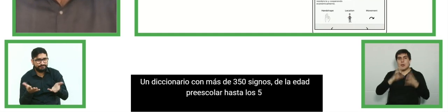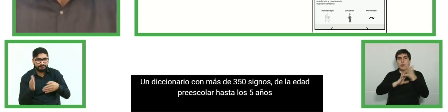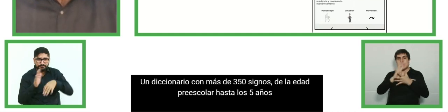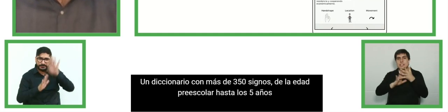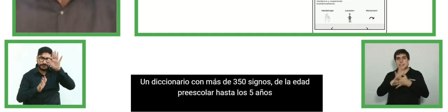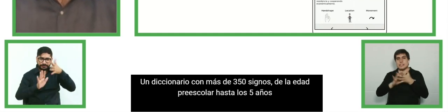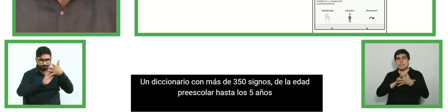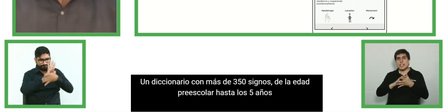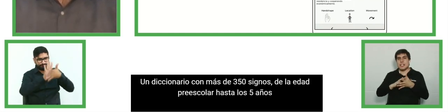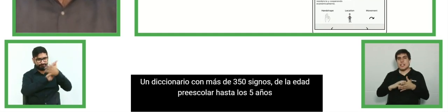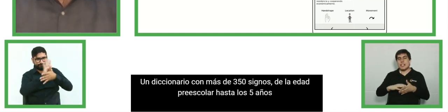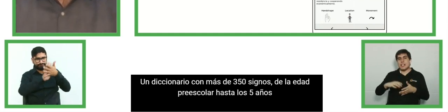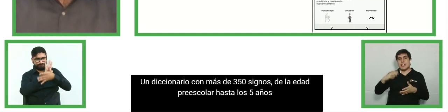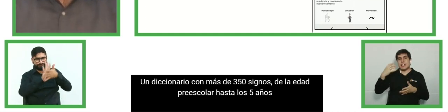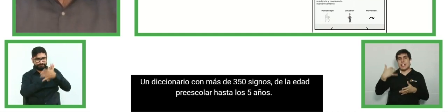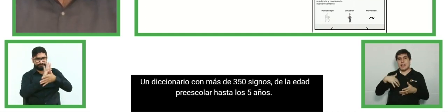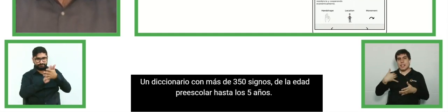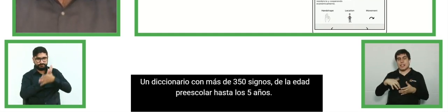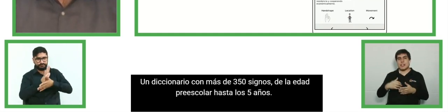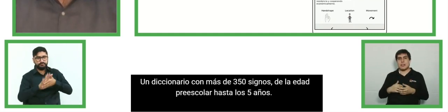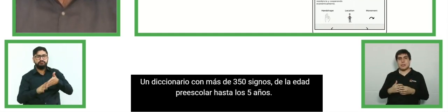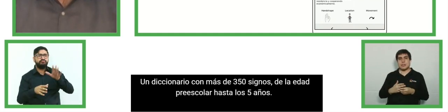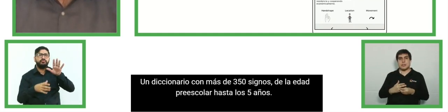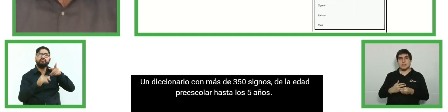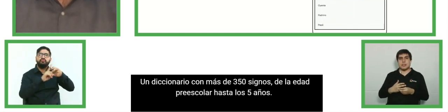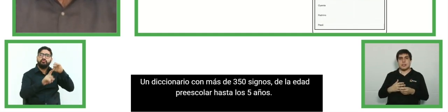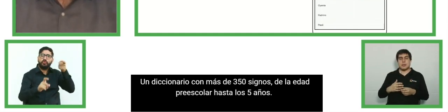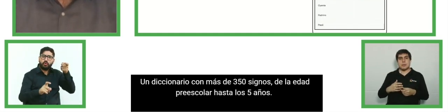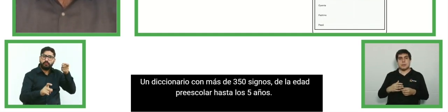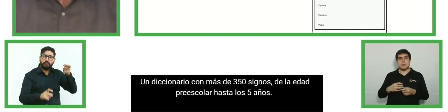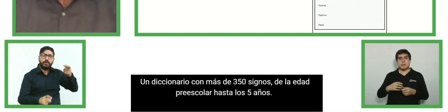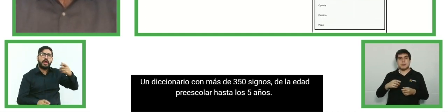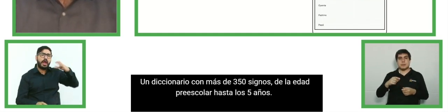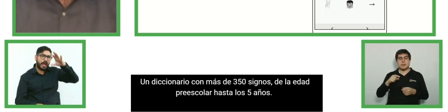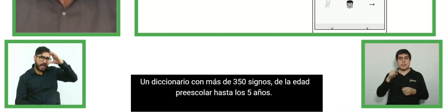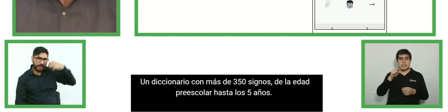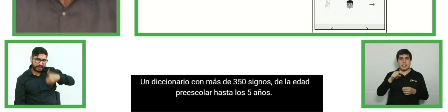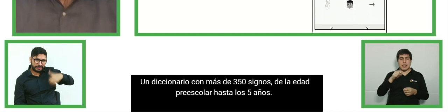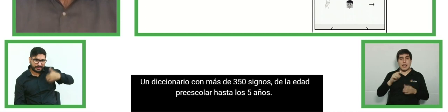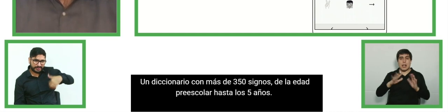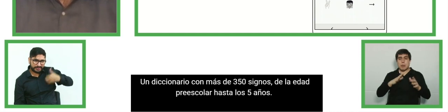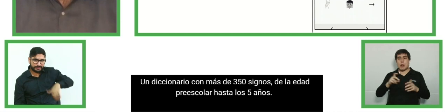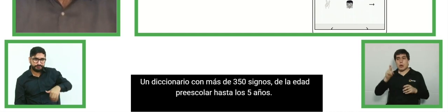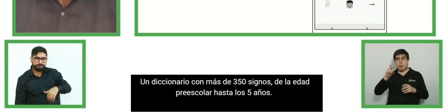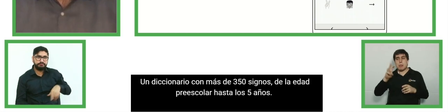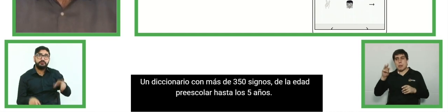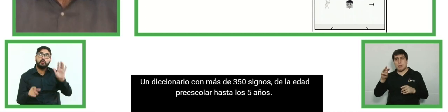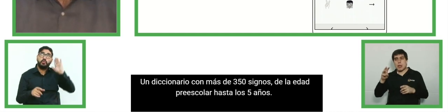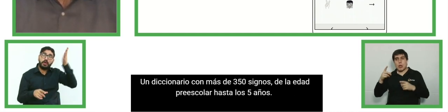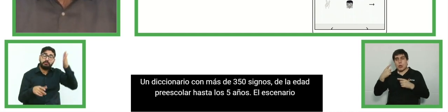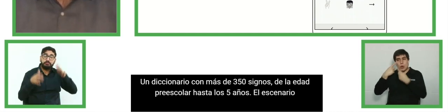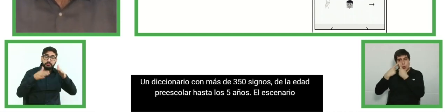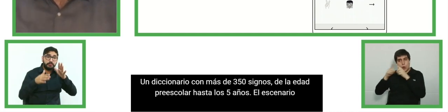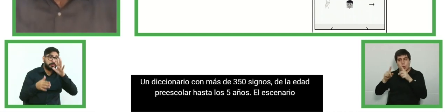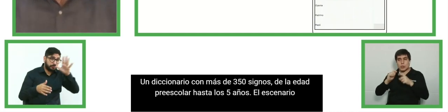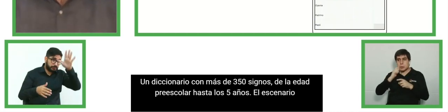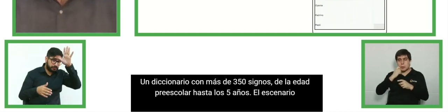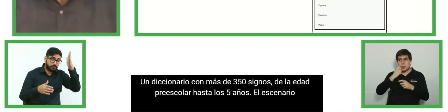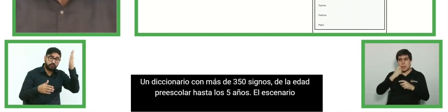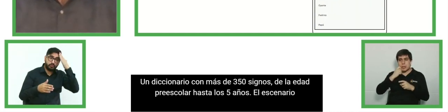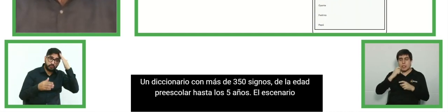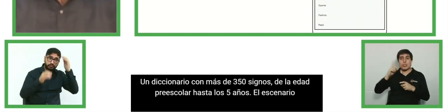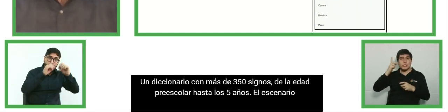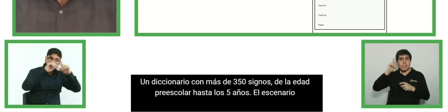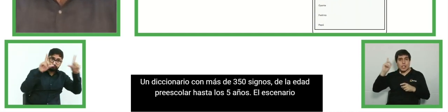fully literate in even written English, or written Spanish rather. So we do have audio descriptions and pictures